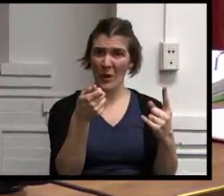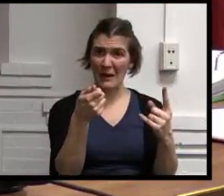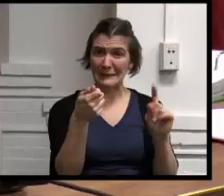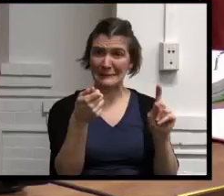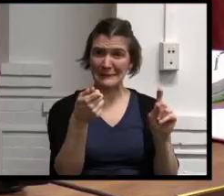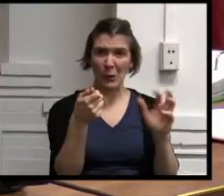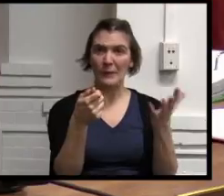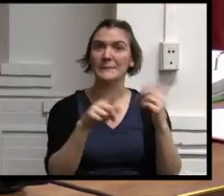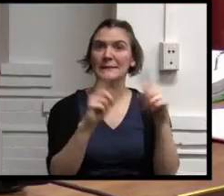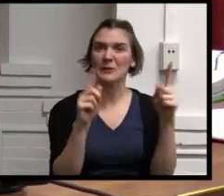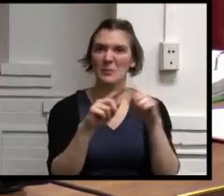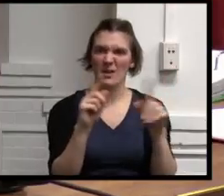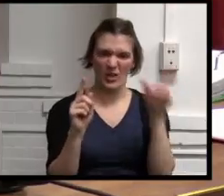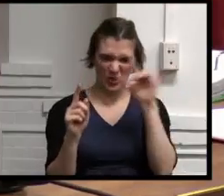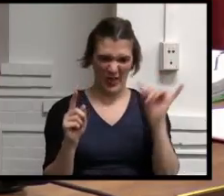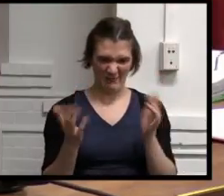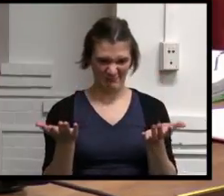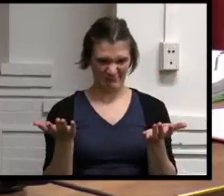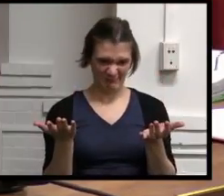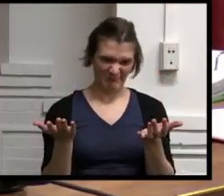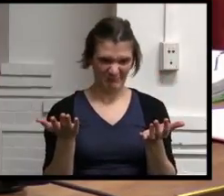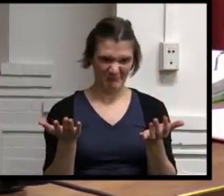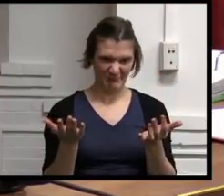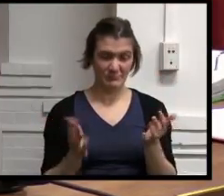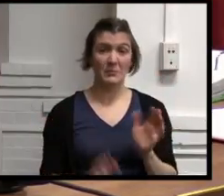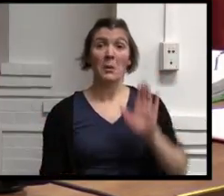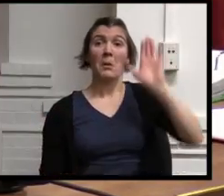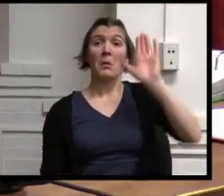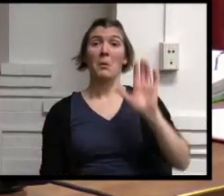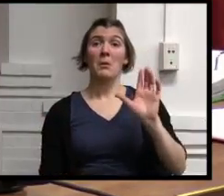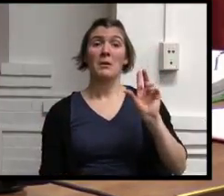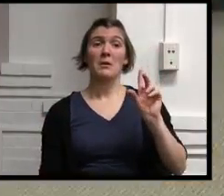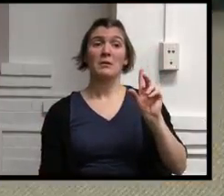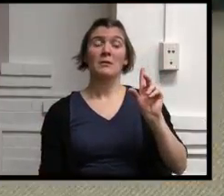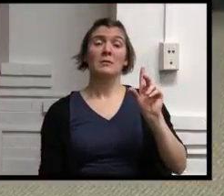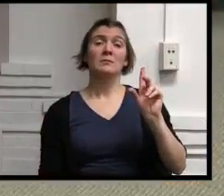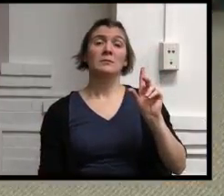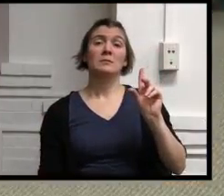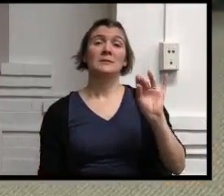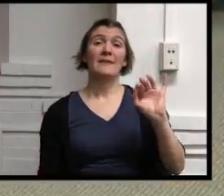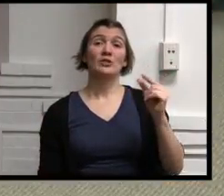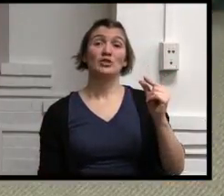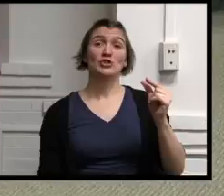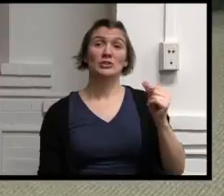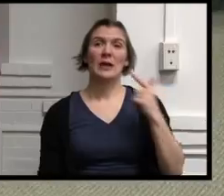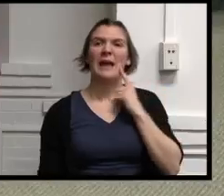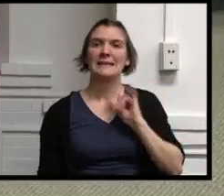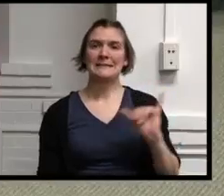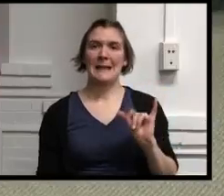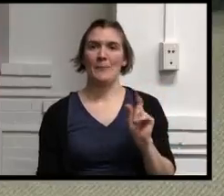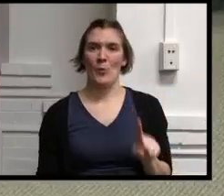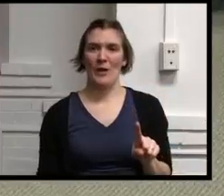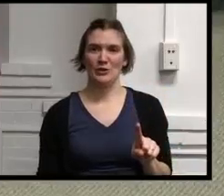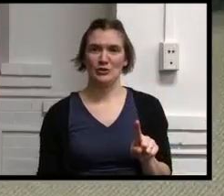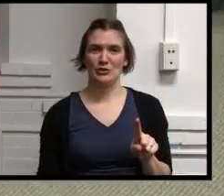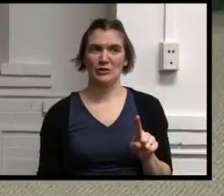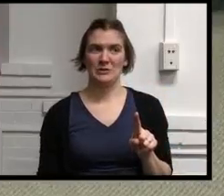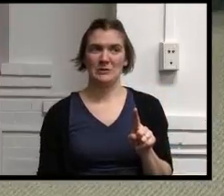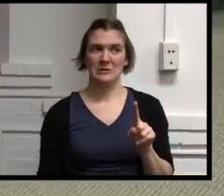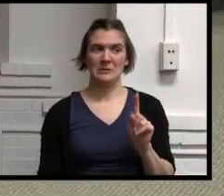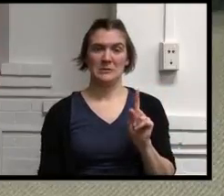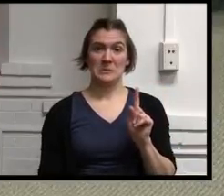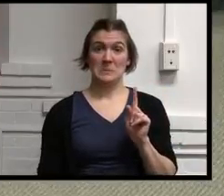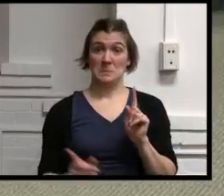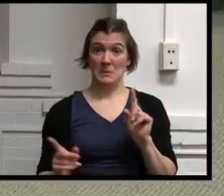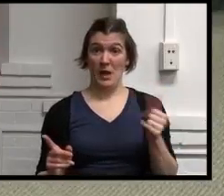that or not, but it's almost 20,000. Before Peter answers, I have a similar question, so I want to articulate it, and I want to make sure that anybody else who's